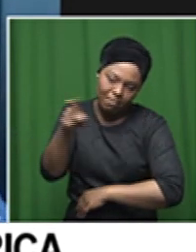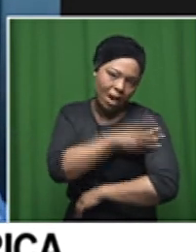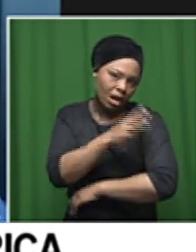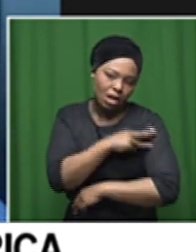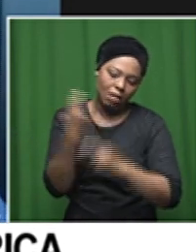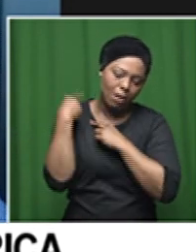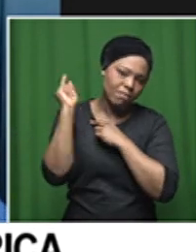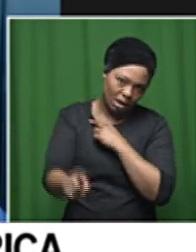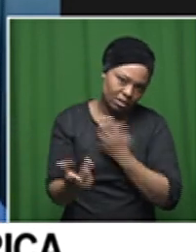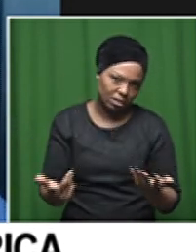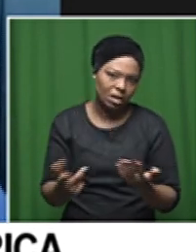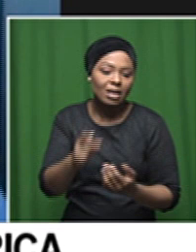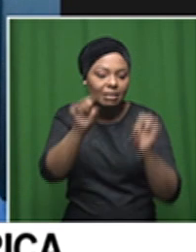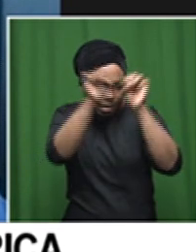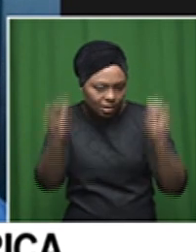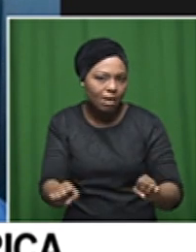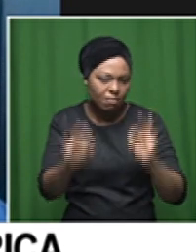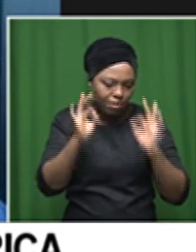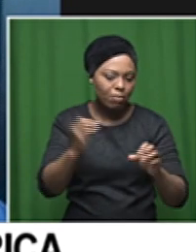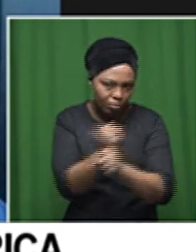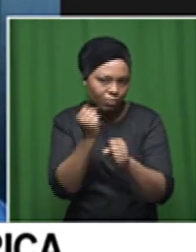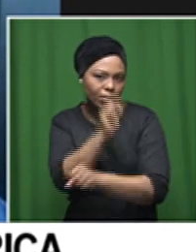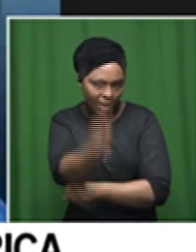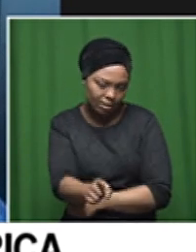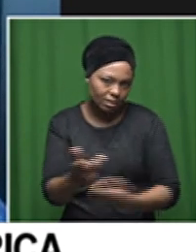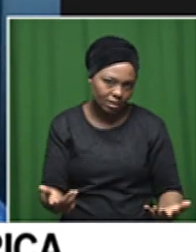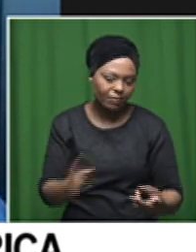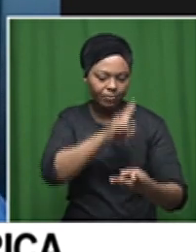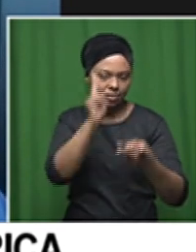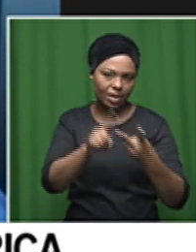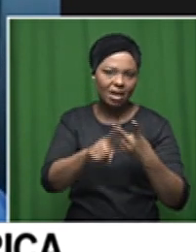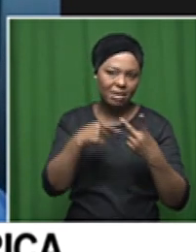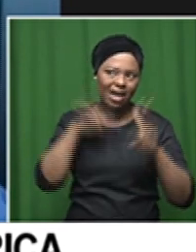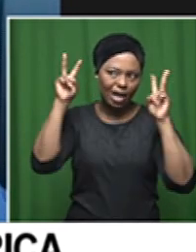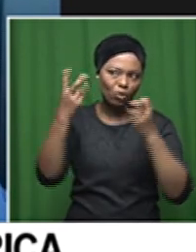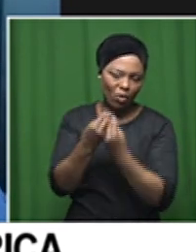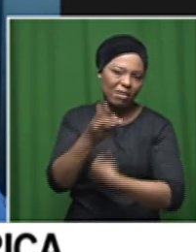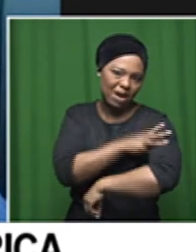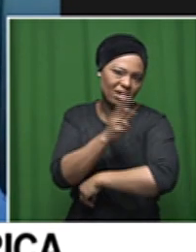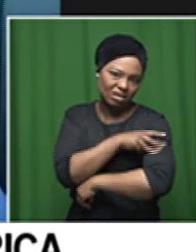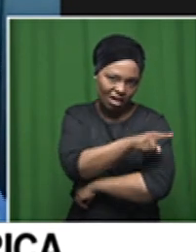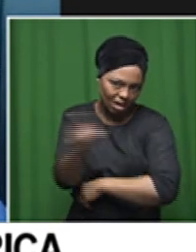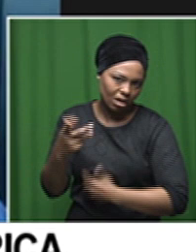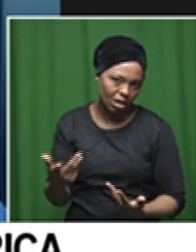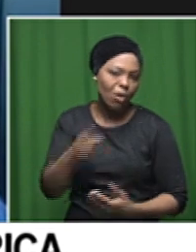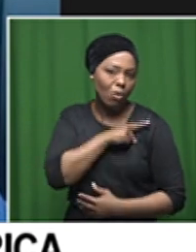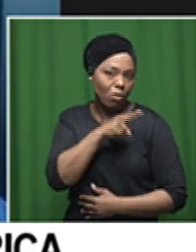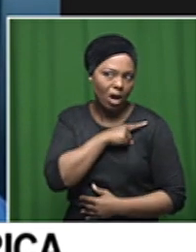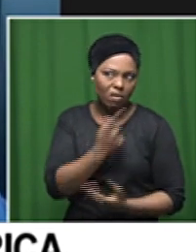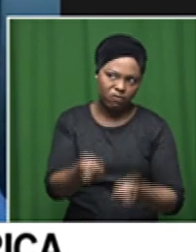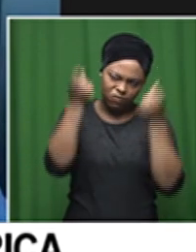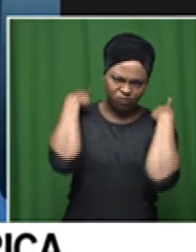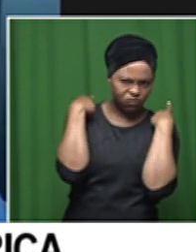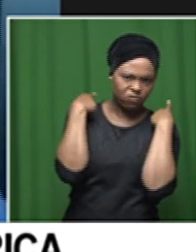used as it was meant for. The second issue that arises out of management is that you do not understand why